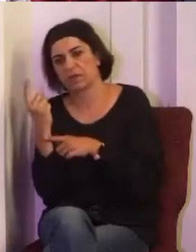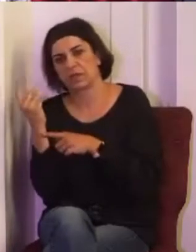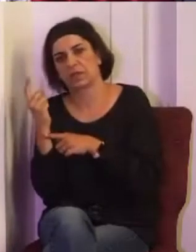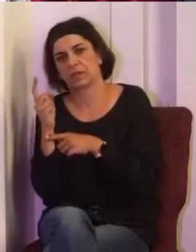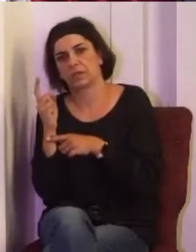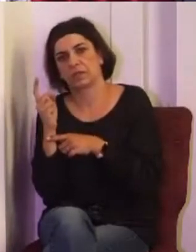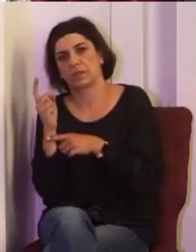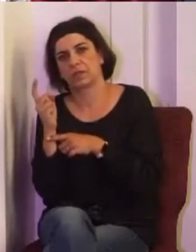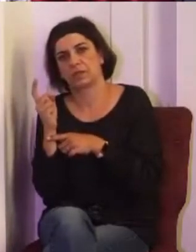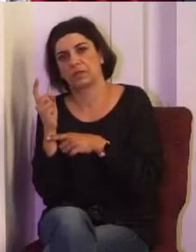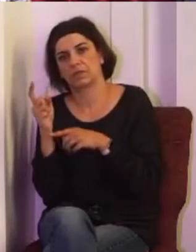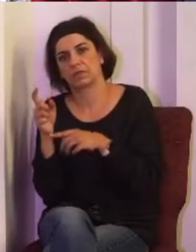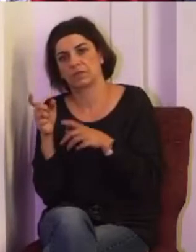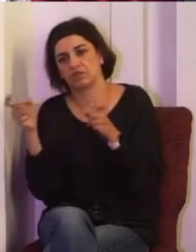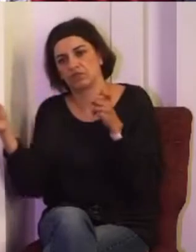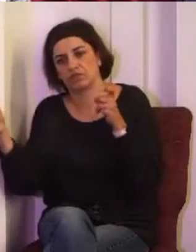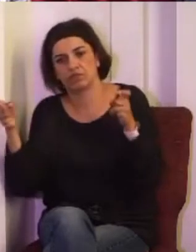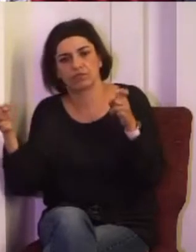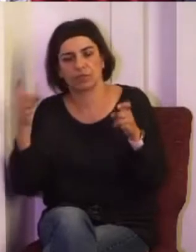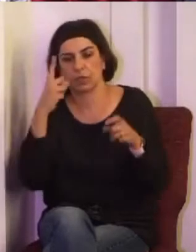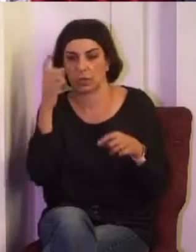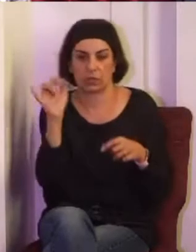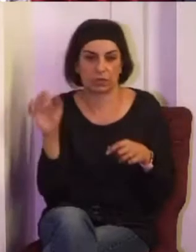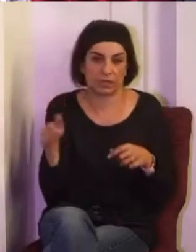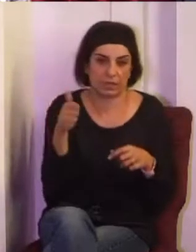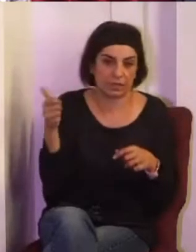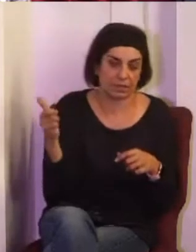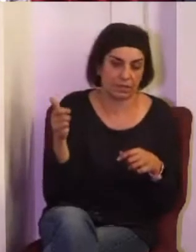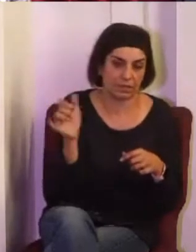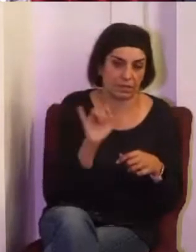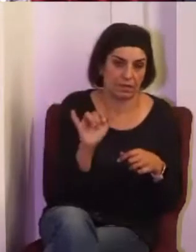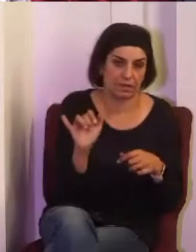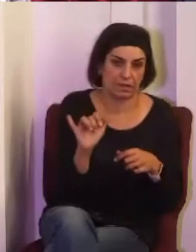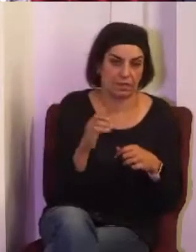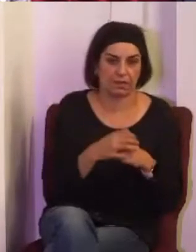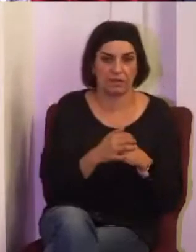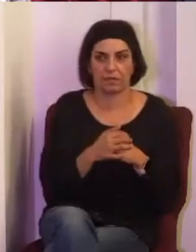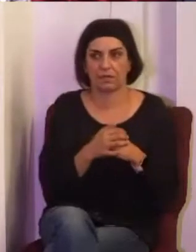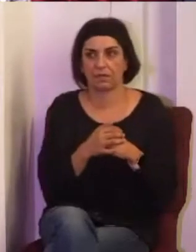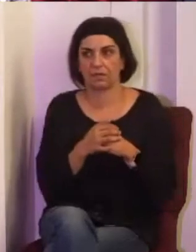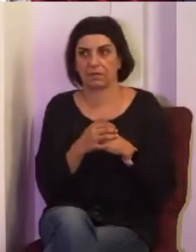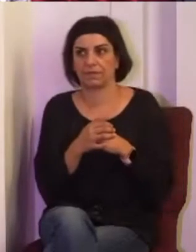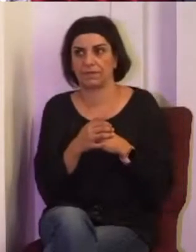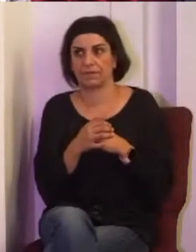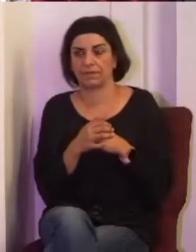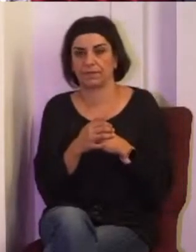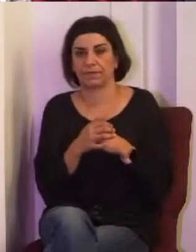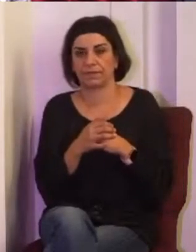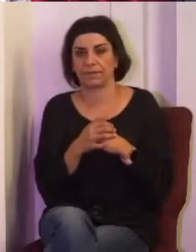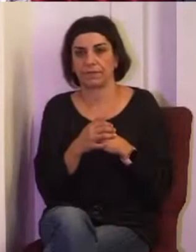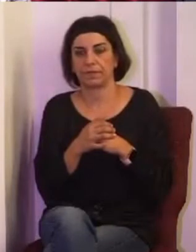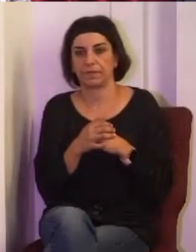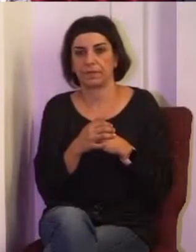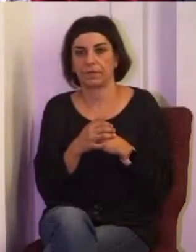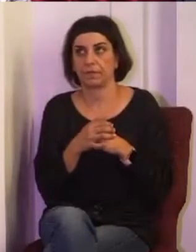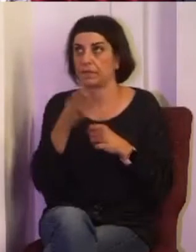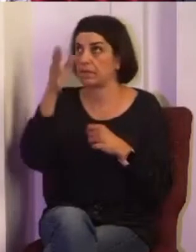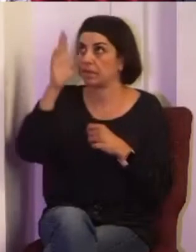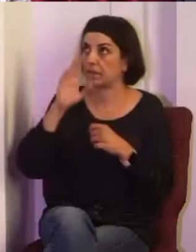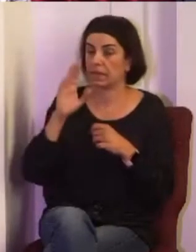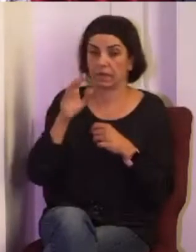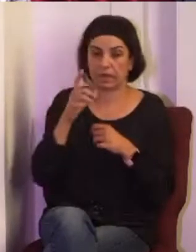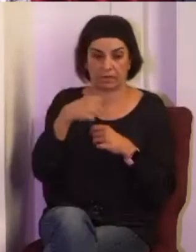they could look just like others. You see, they had started moving away from God and God's